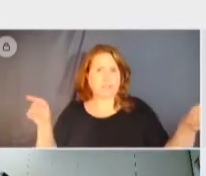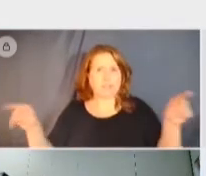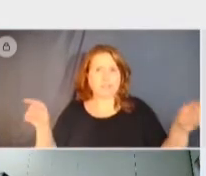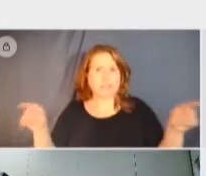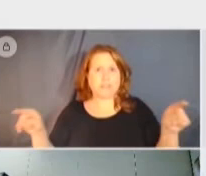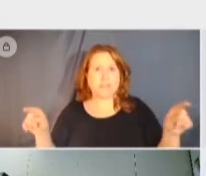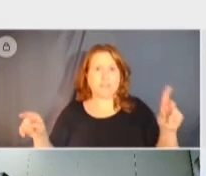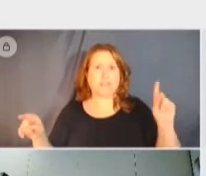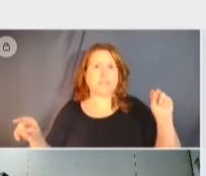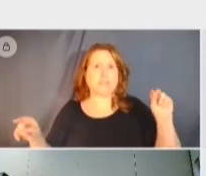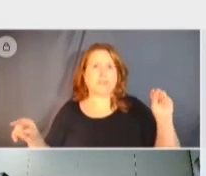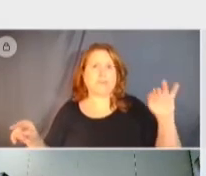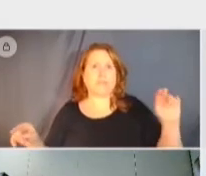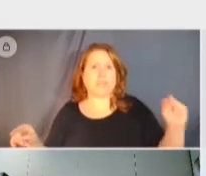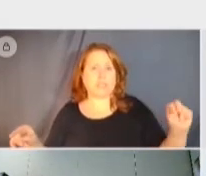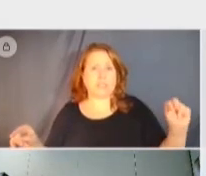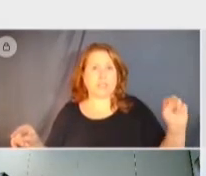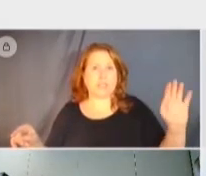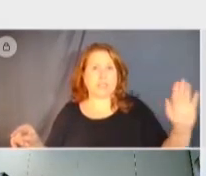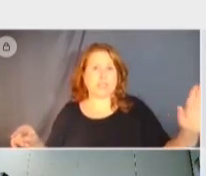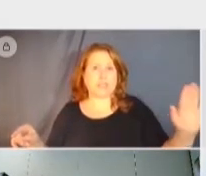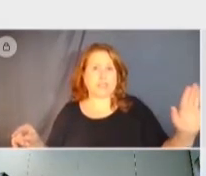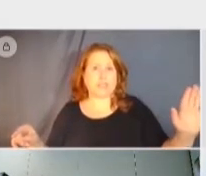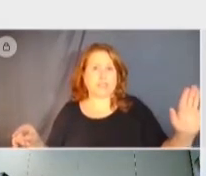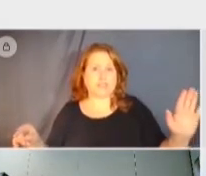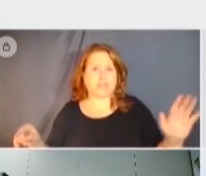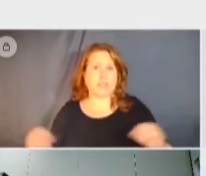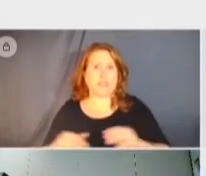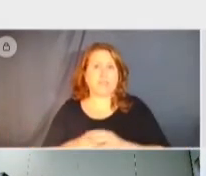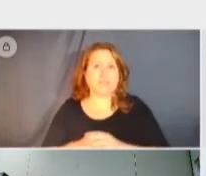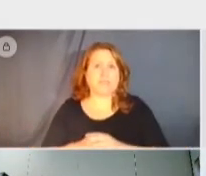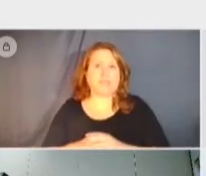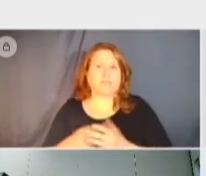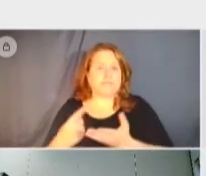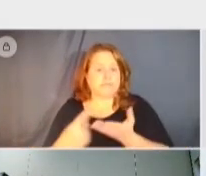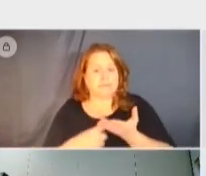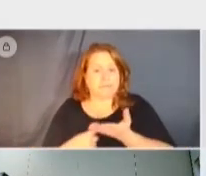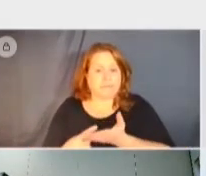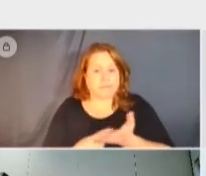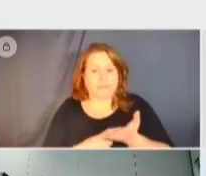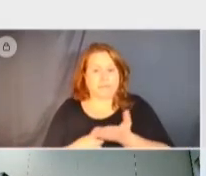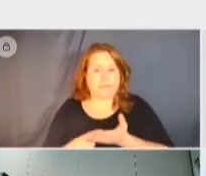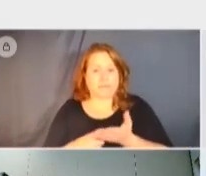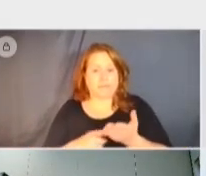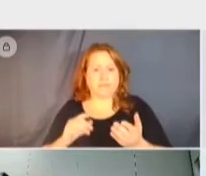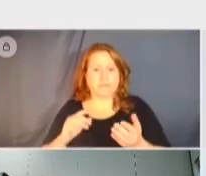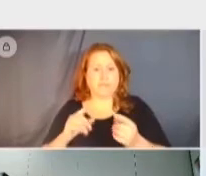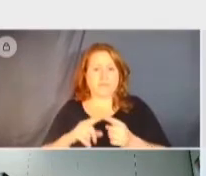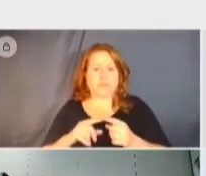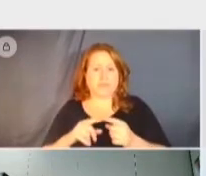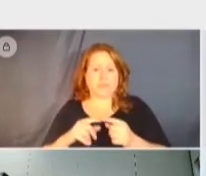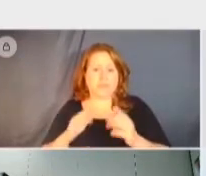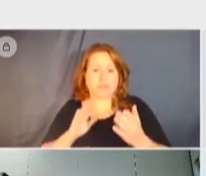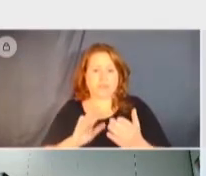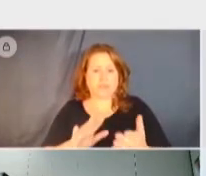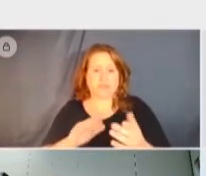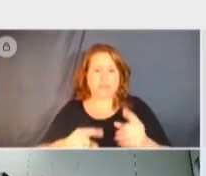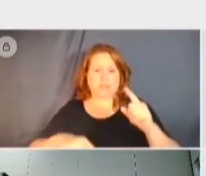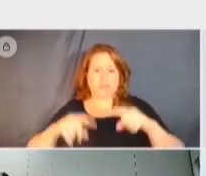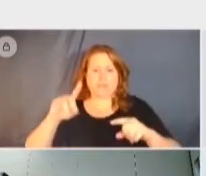our conversations with the ESNS as they seek to address the discrepancies that were enumerated during the testing of the Express Vote